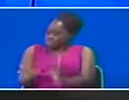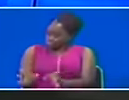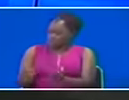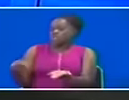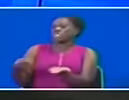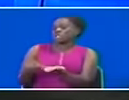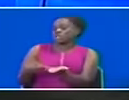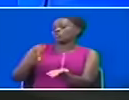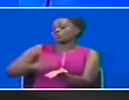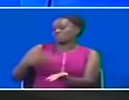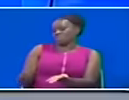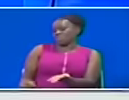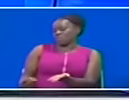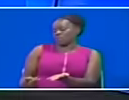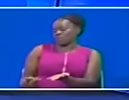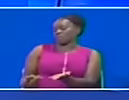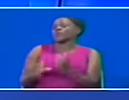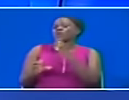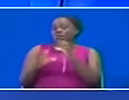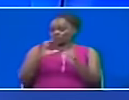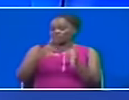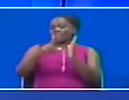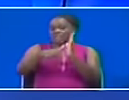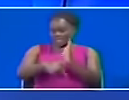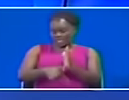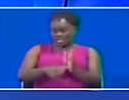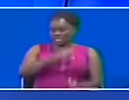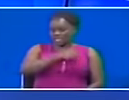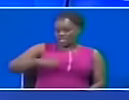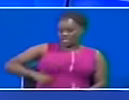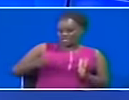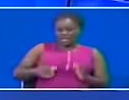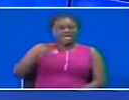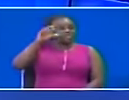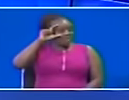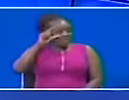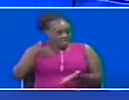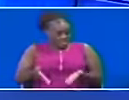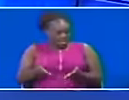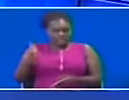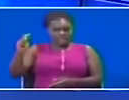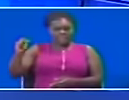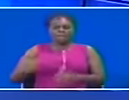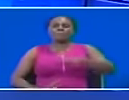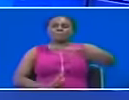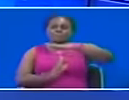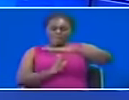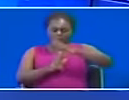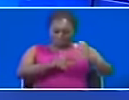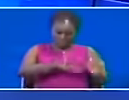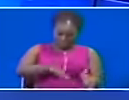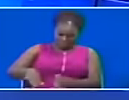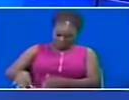that technology fails? So that conversation coming up with Senator James Orengo shortly right here on KTN Prime. But